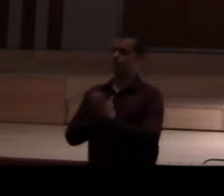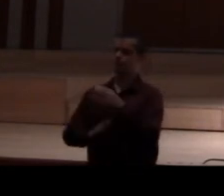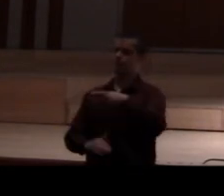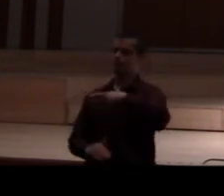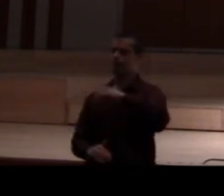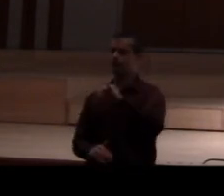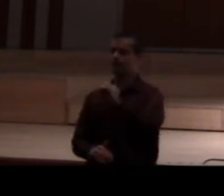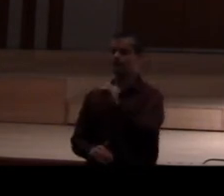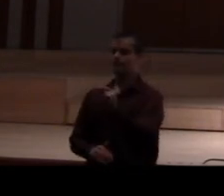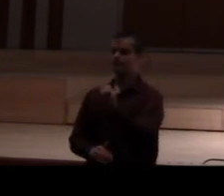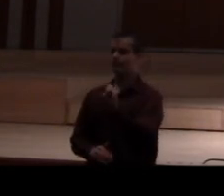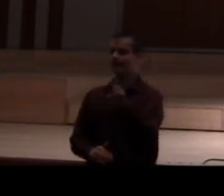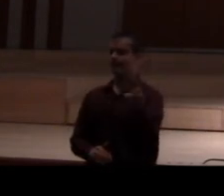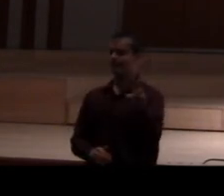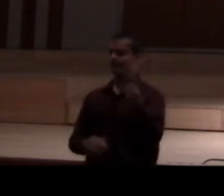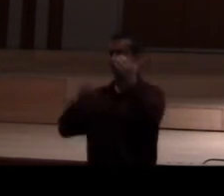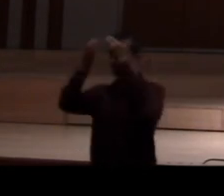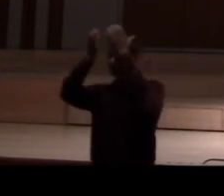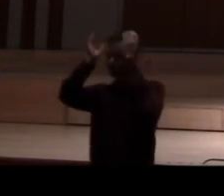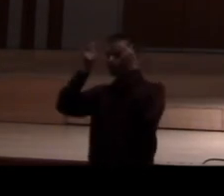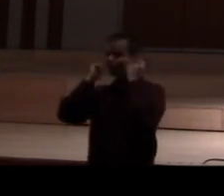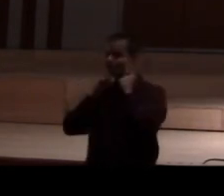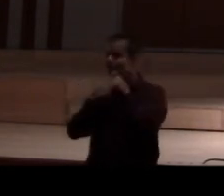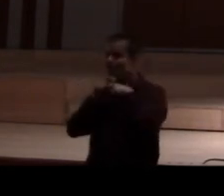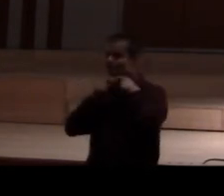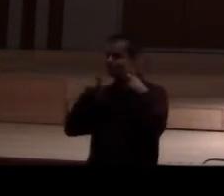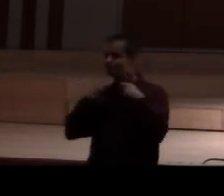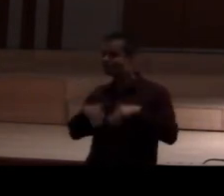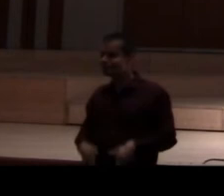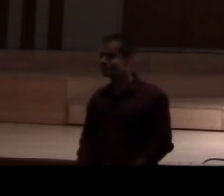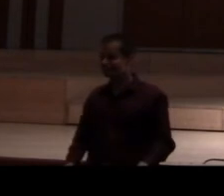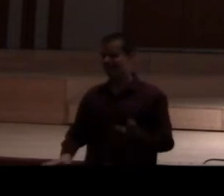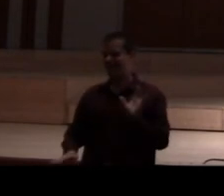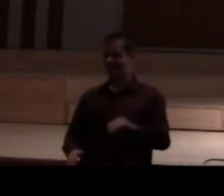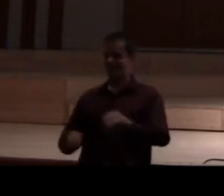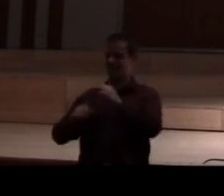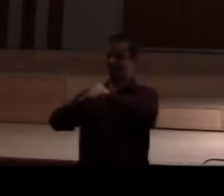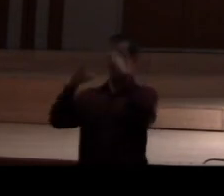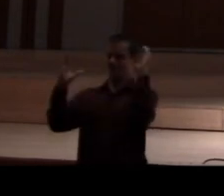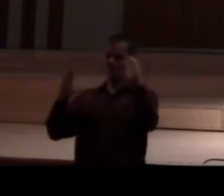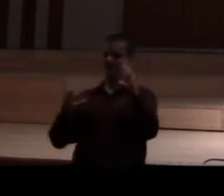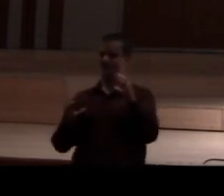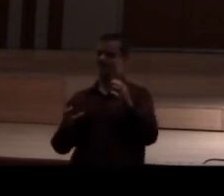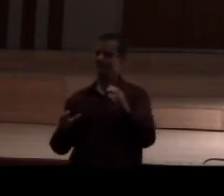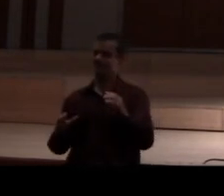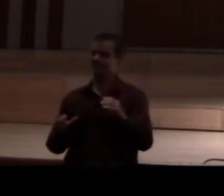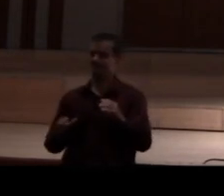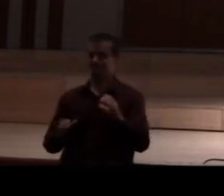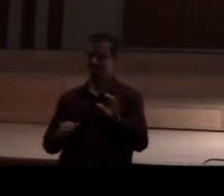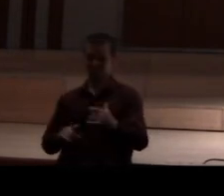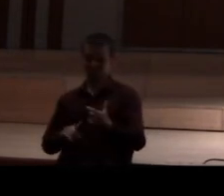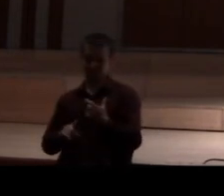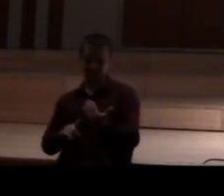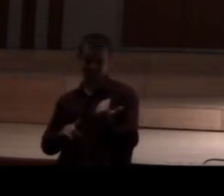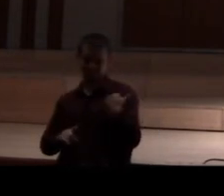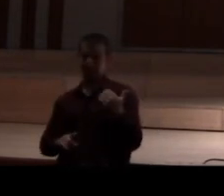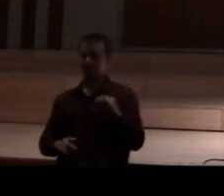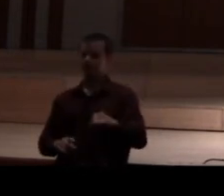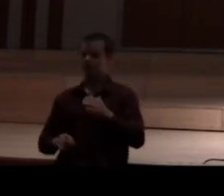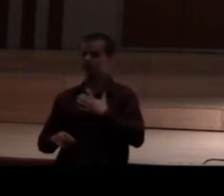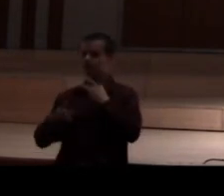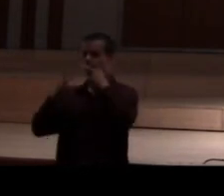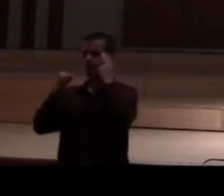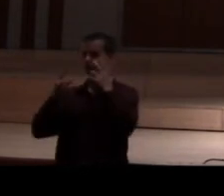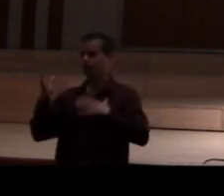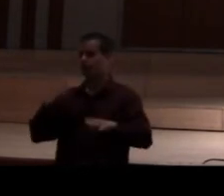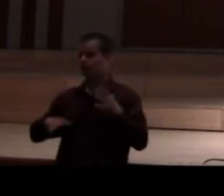know the type, bonnet and braids and hoop skirt dress. Now that image in my head at that young age is actually not from so long ago. That was my Halloween costume,